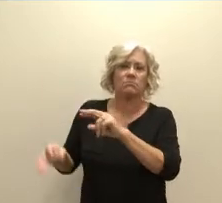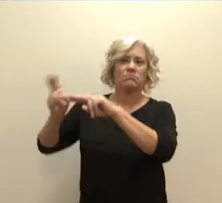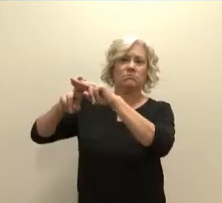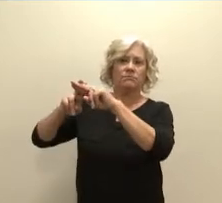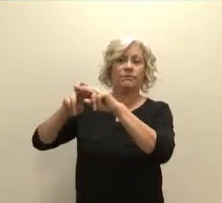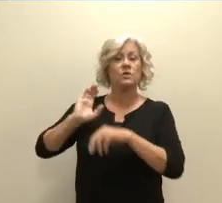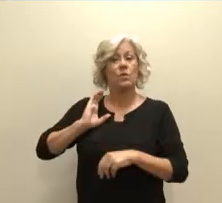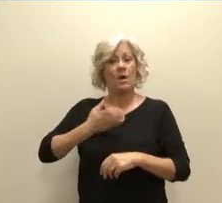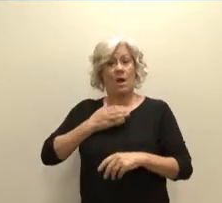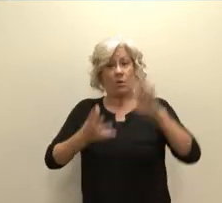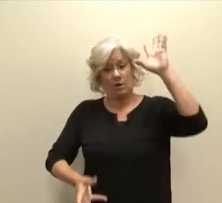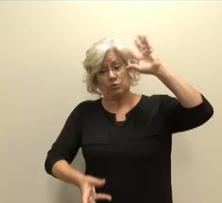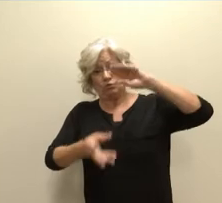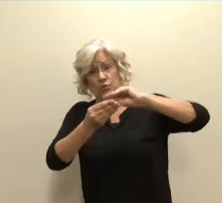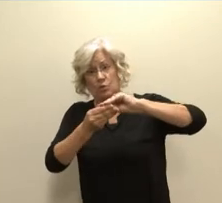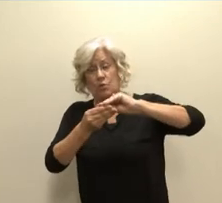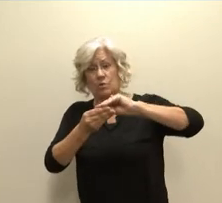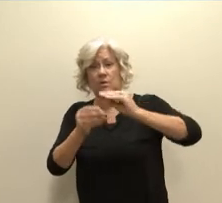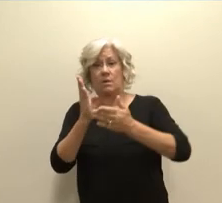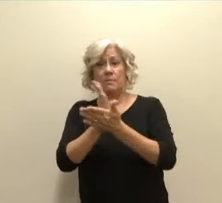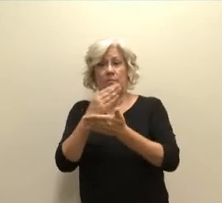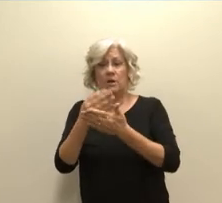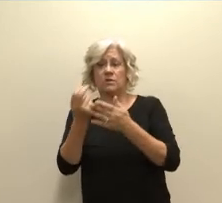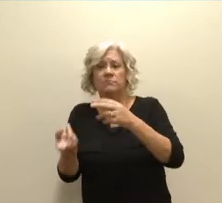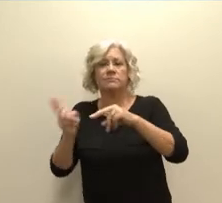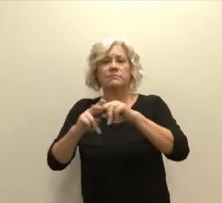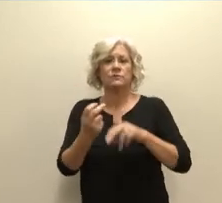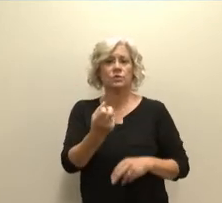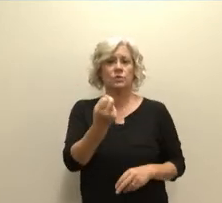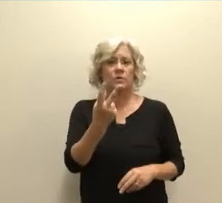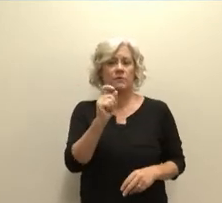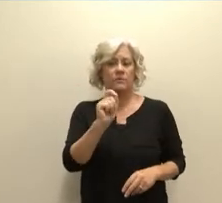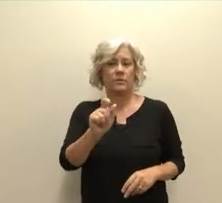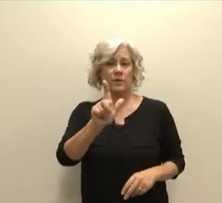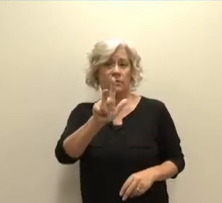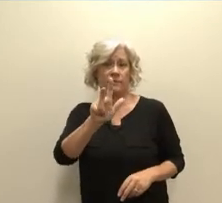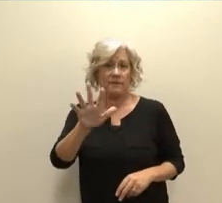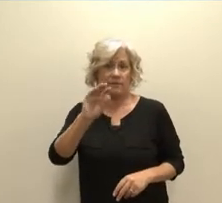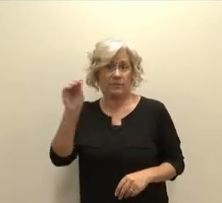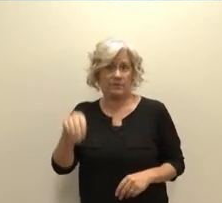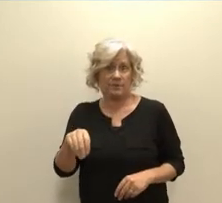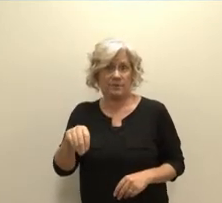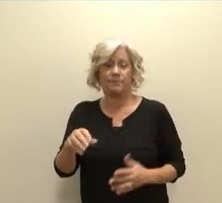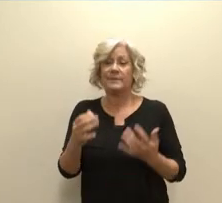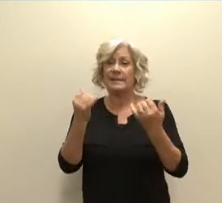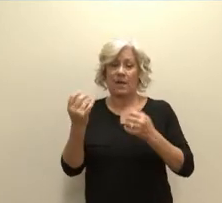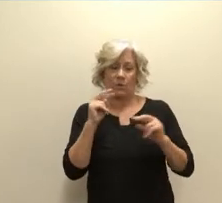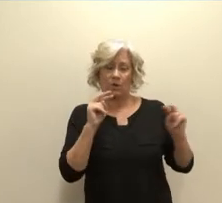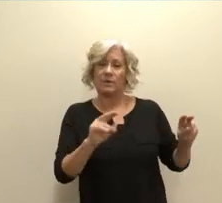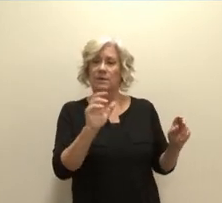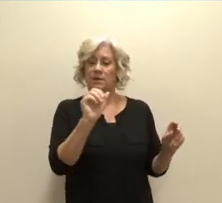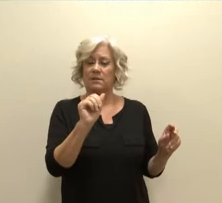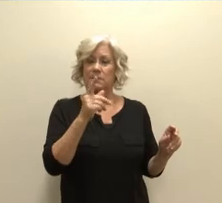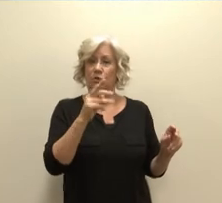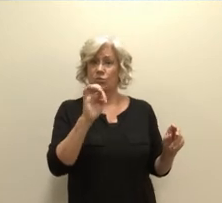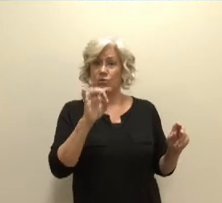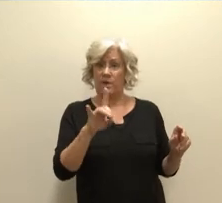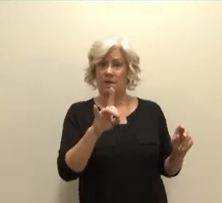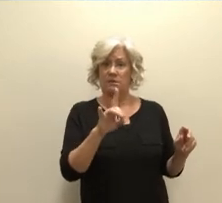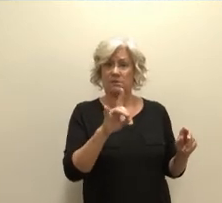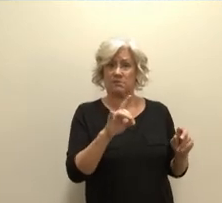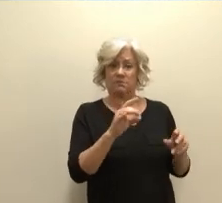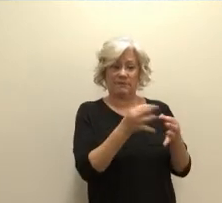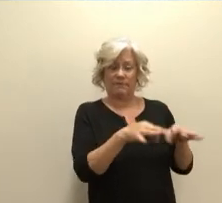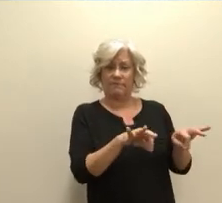increased 12.35%. Looking at our appraised values, the appraised values for last year